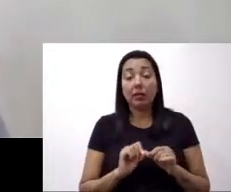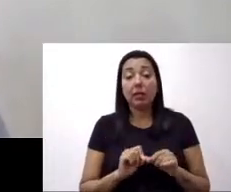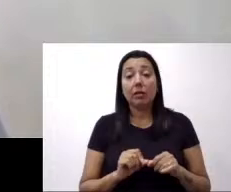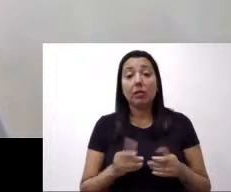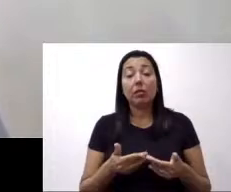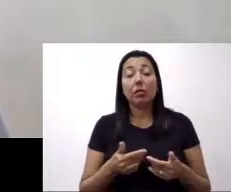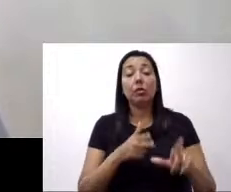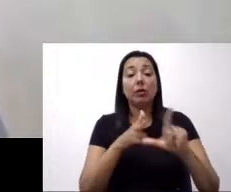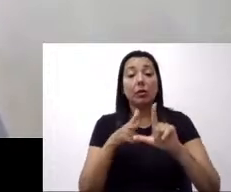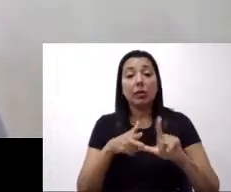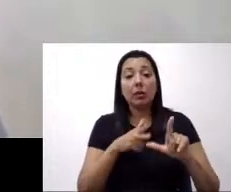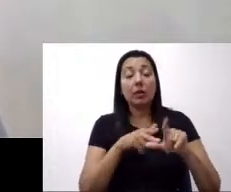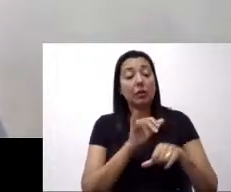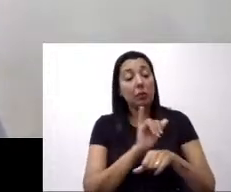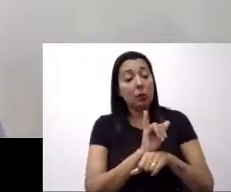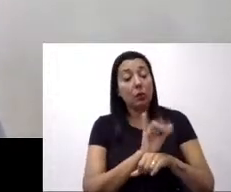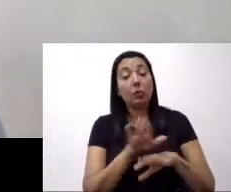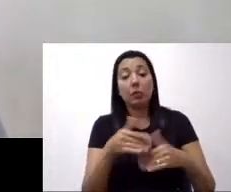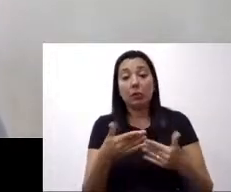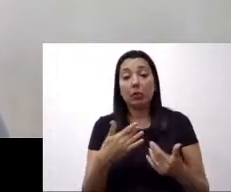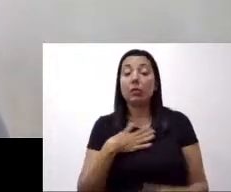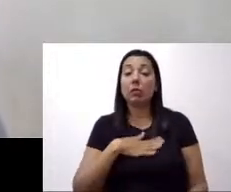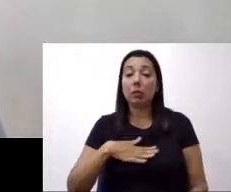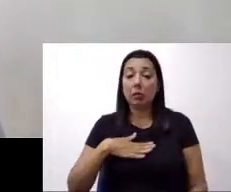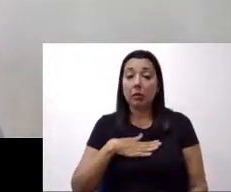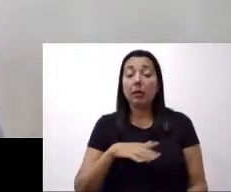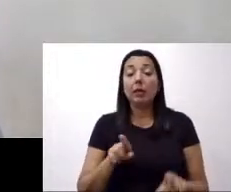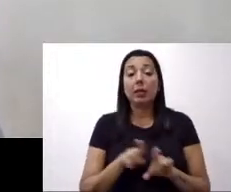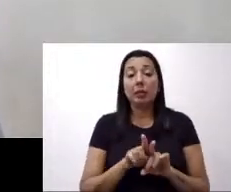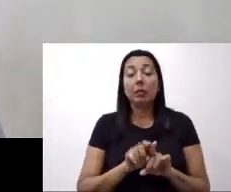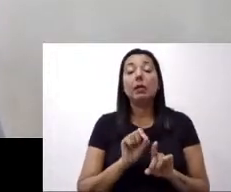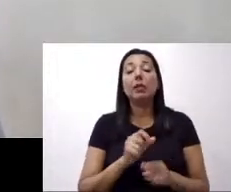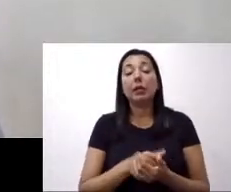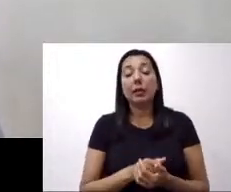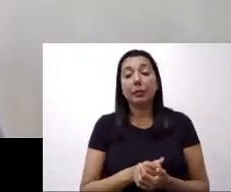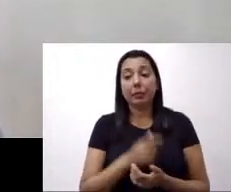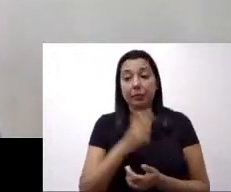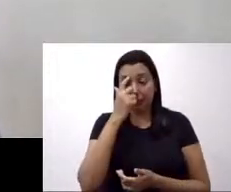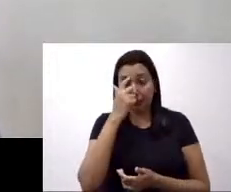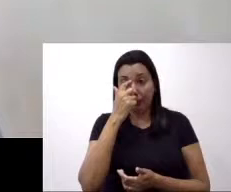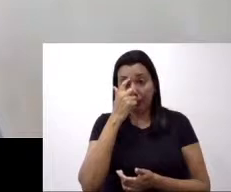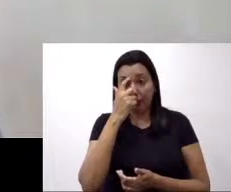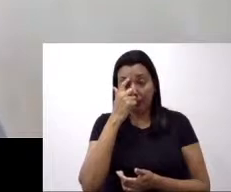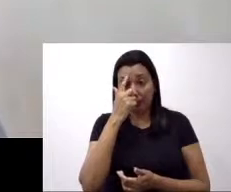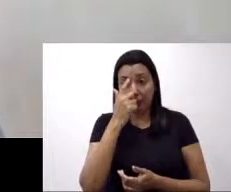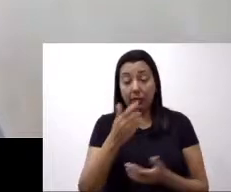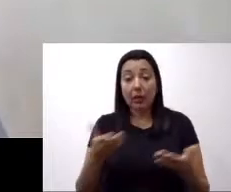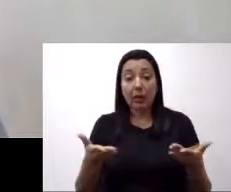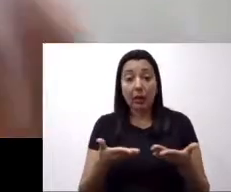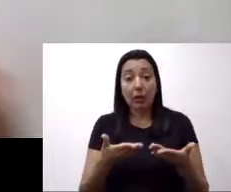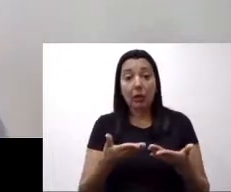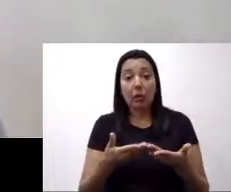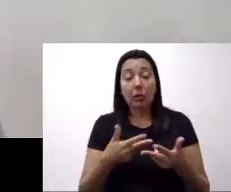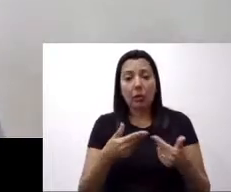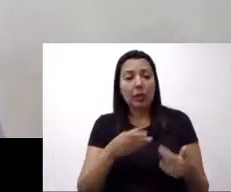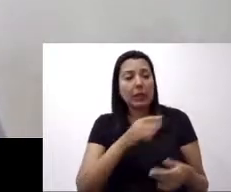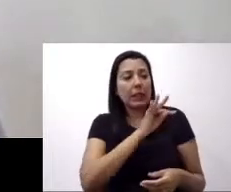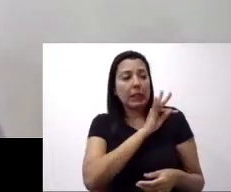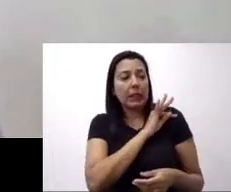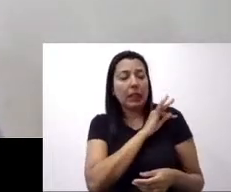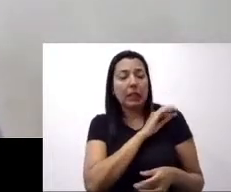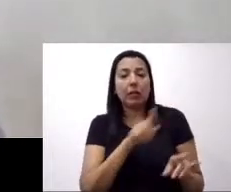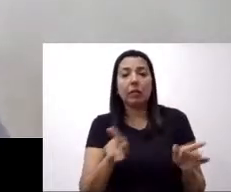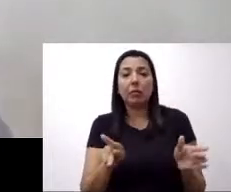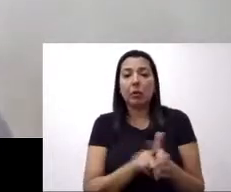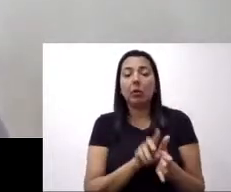And I would also like to inform a technical element of this webinar, as Patrick Hassenteufel is